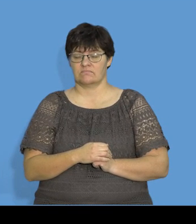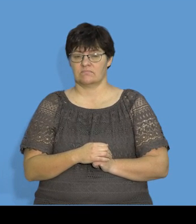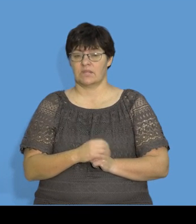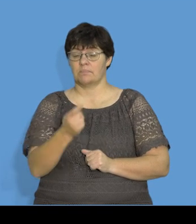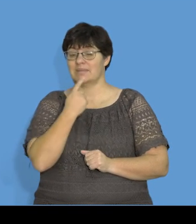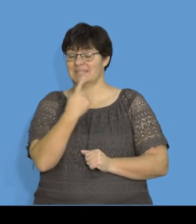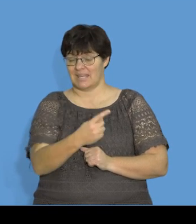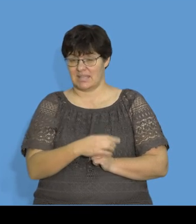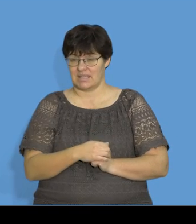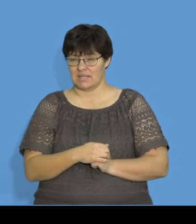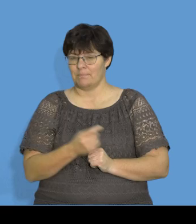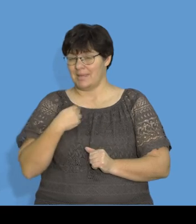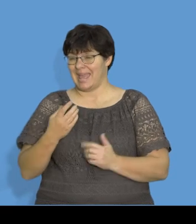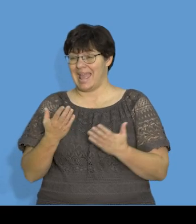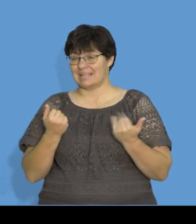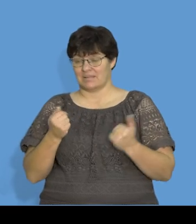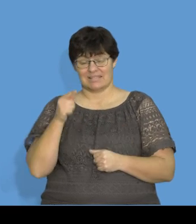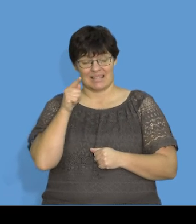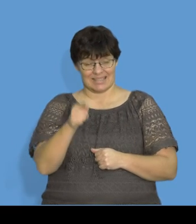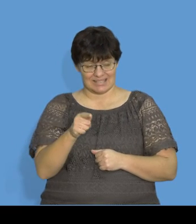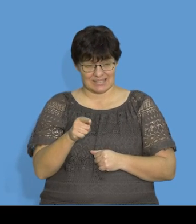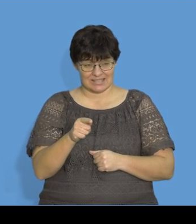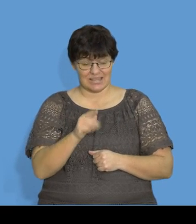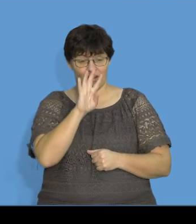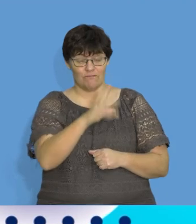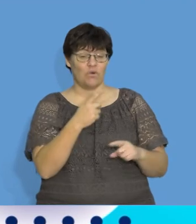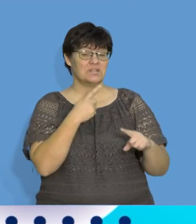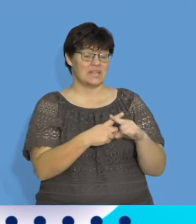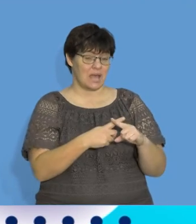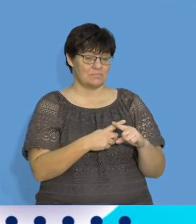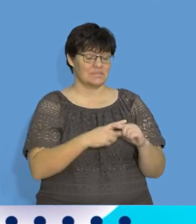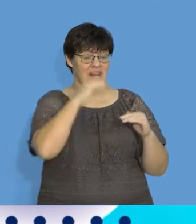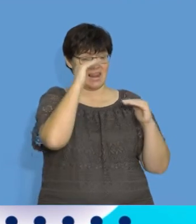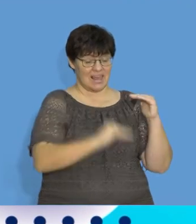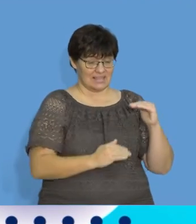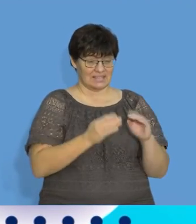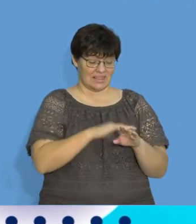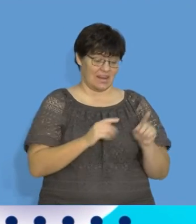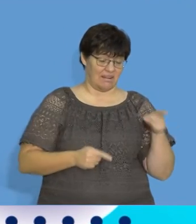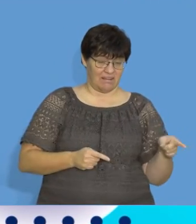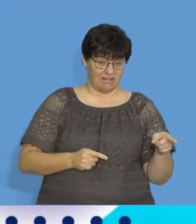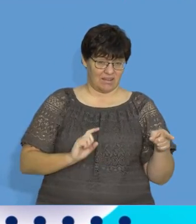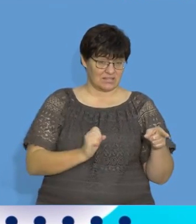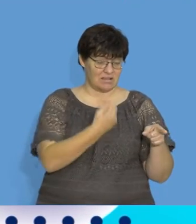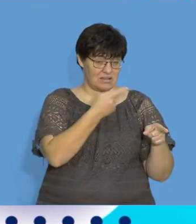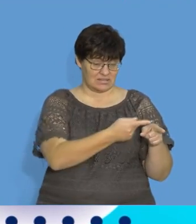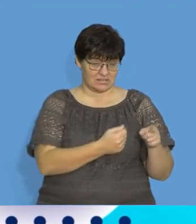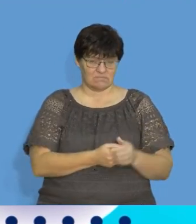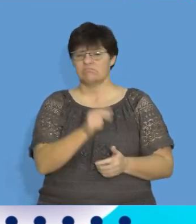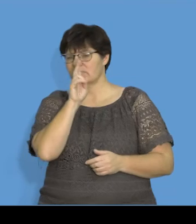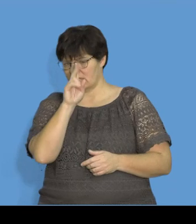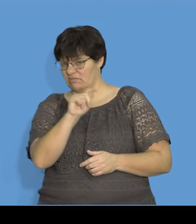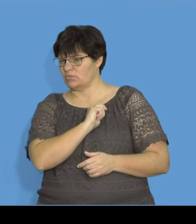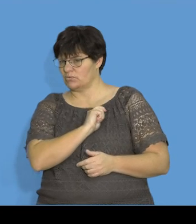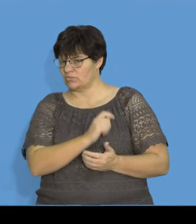Now, I said to you that I expect that this must be 4 times smaller than my original. Let's